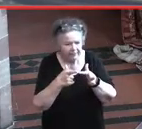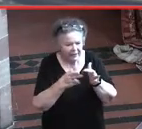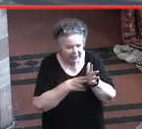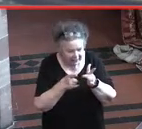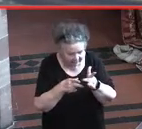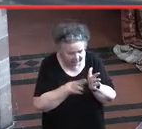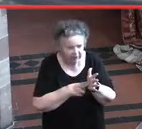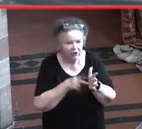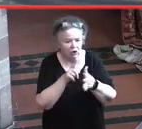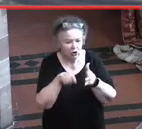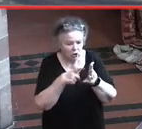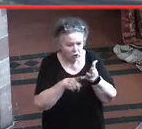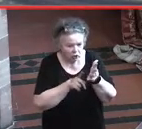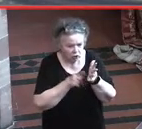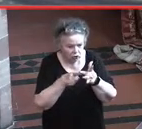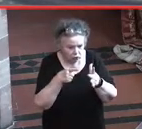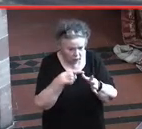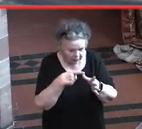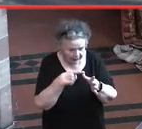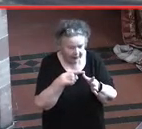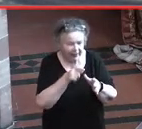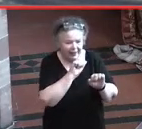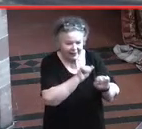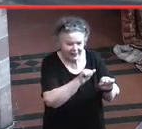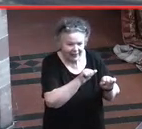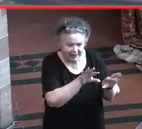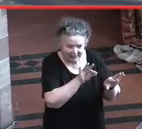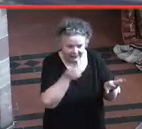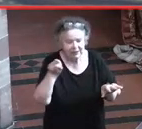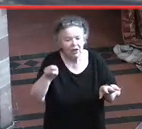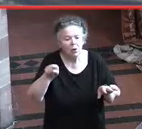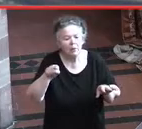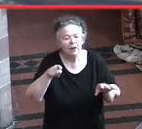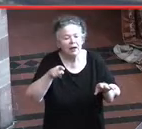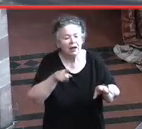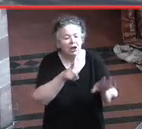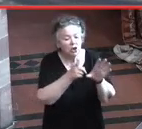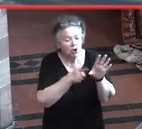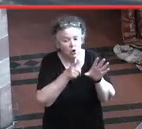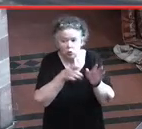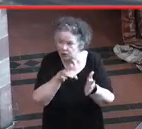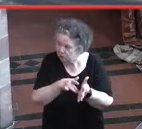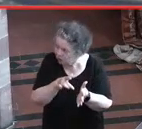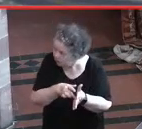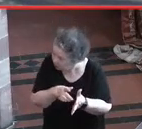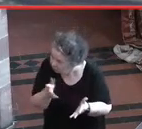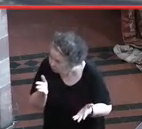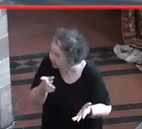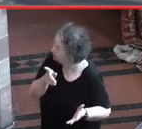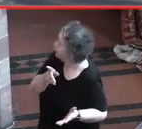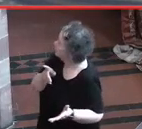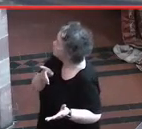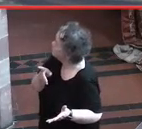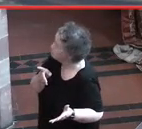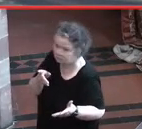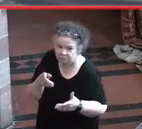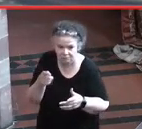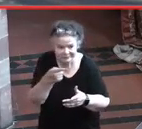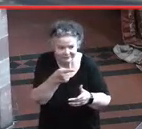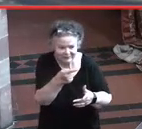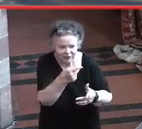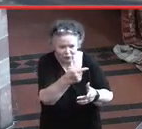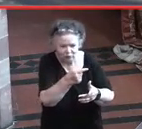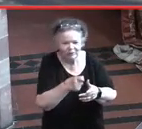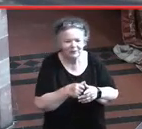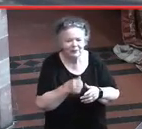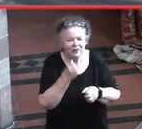and their guests will be hosted in the Youth Centre, which will be going out of this door at the back. George,